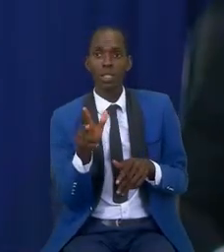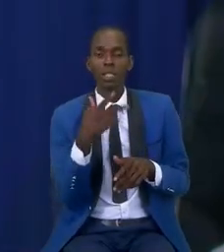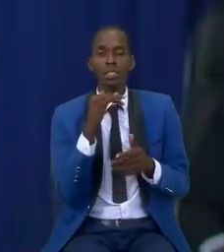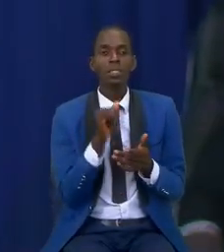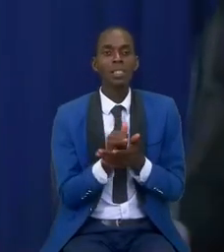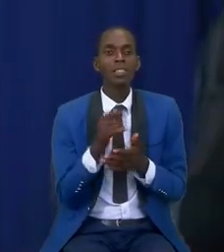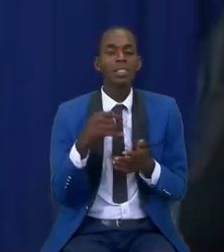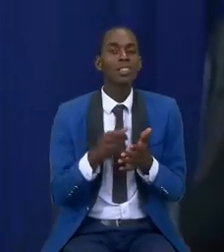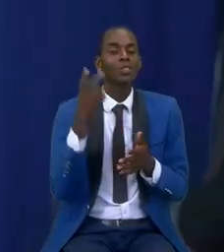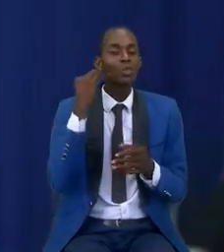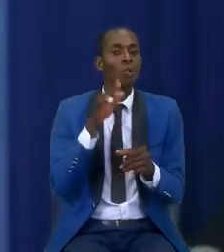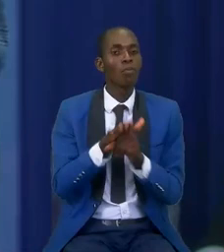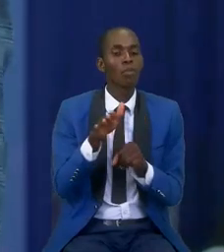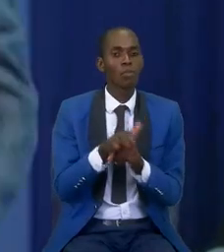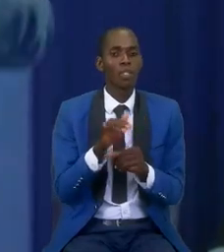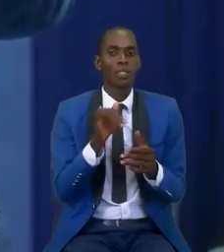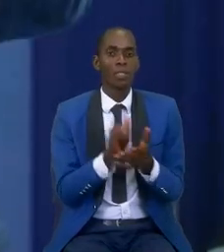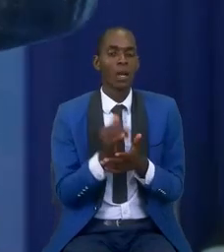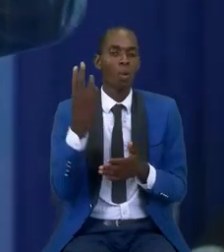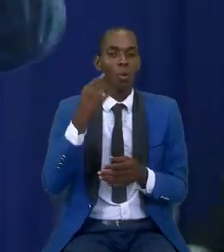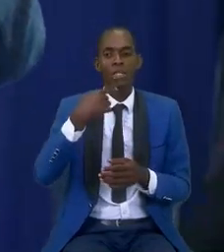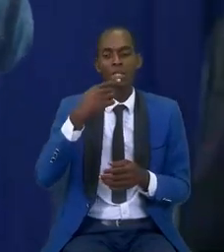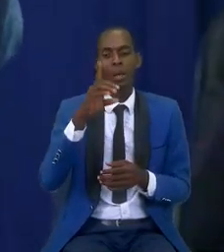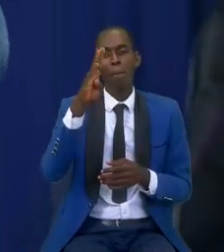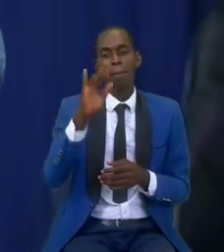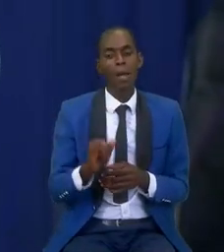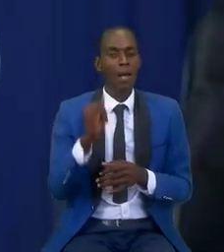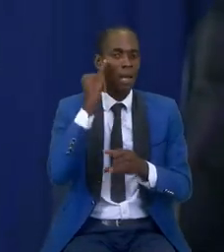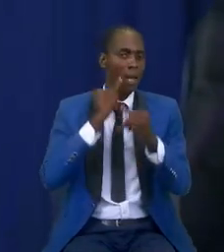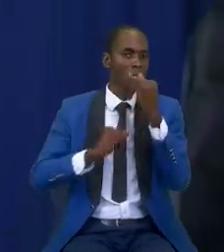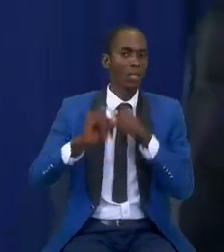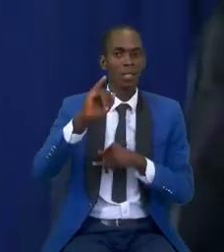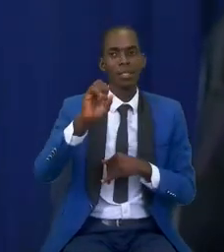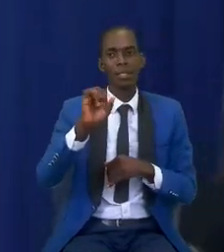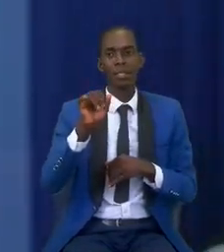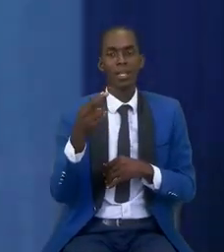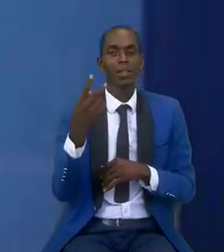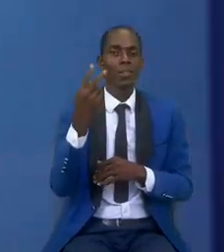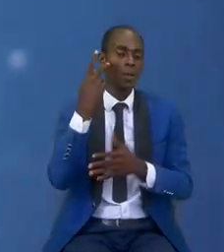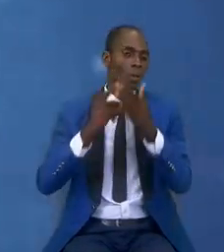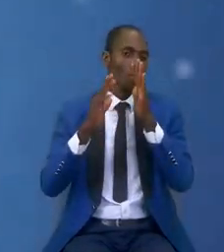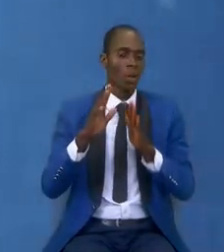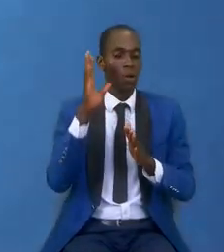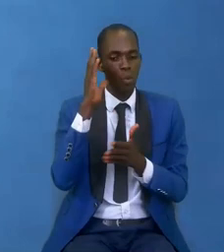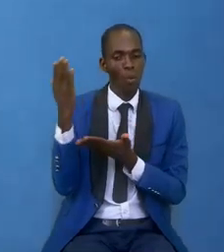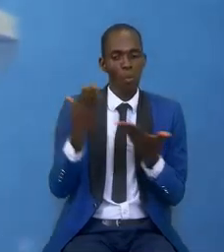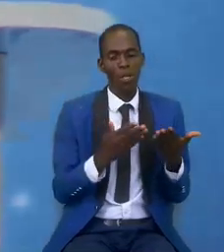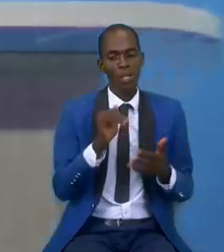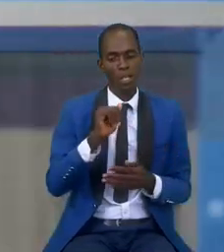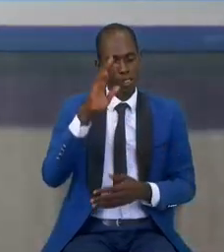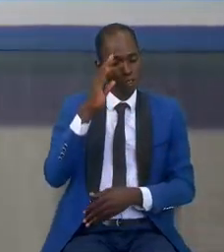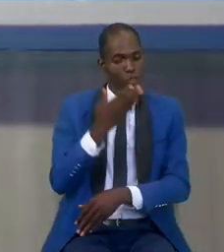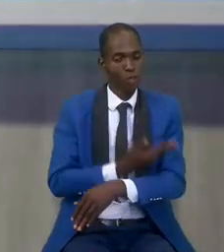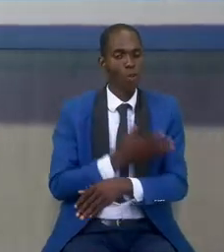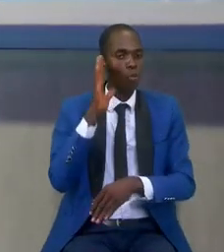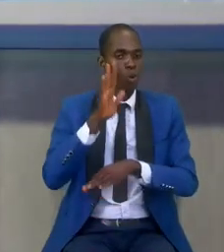he'll bring forth his son and his name Shall be Called Emmanuel right online and then the same Isaiah he